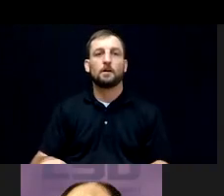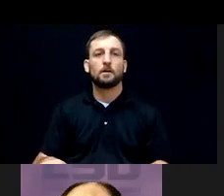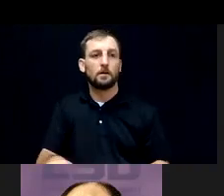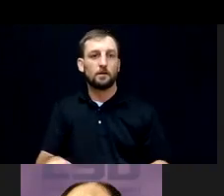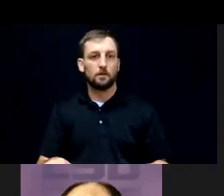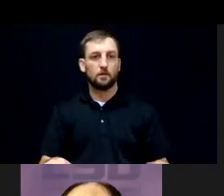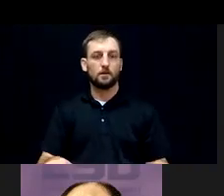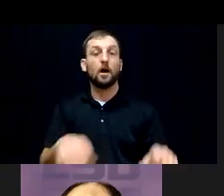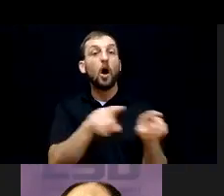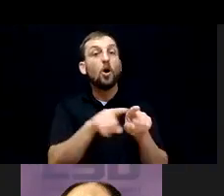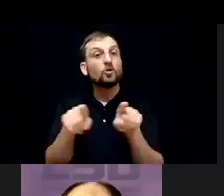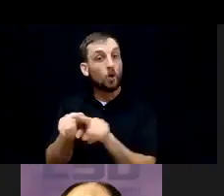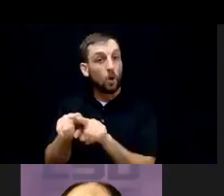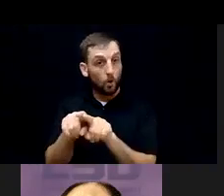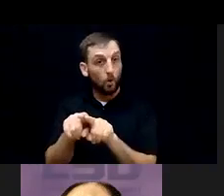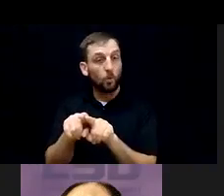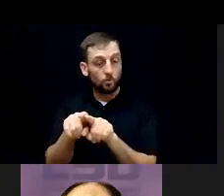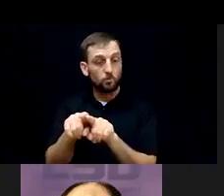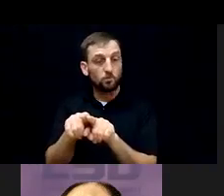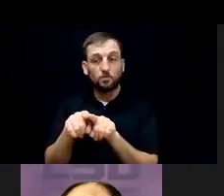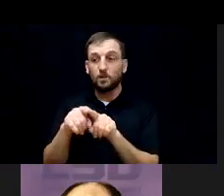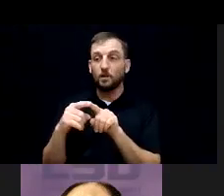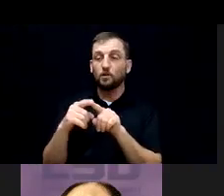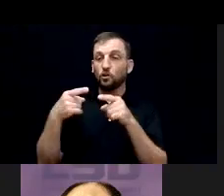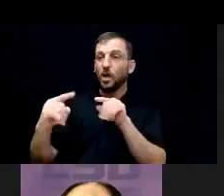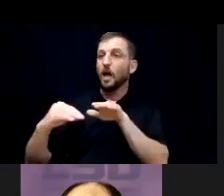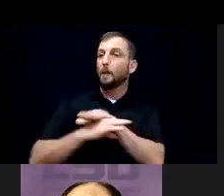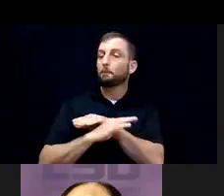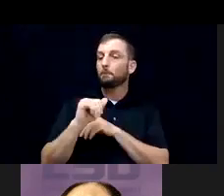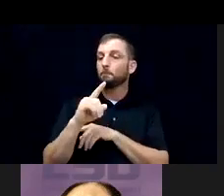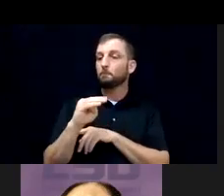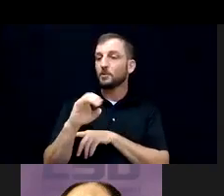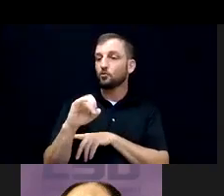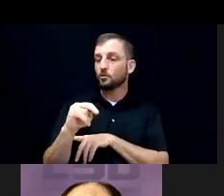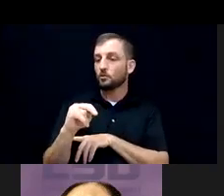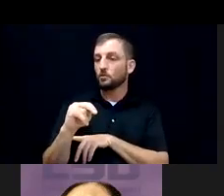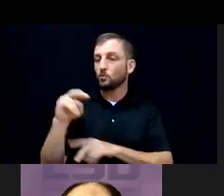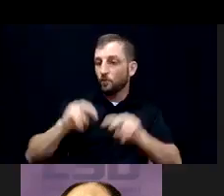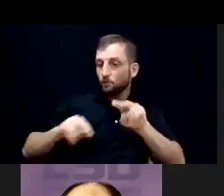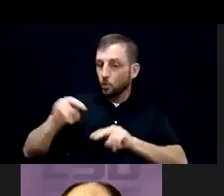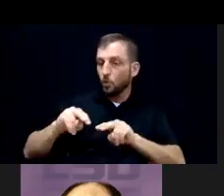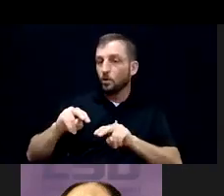We also, in the admissions process, review IEPs.